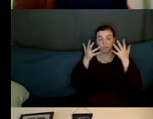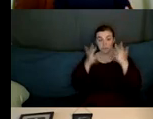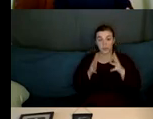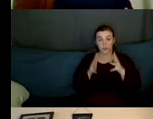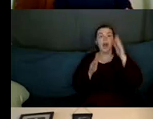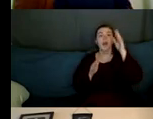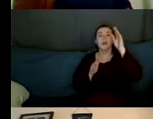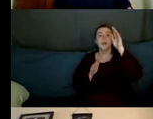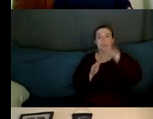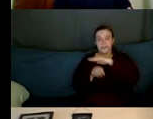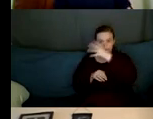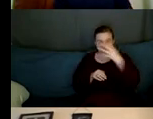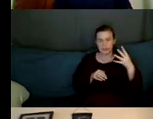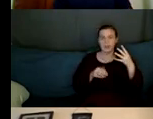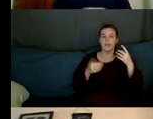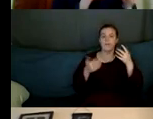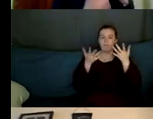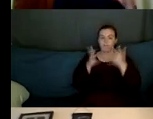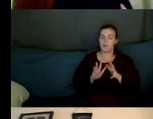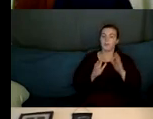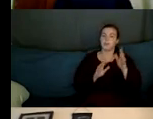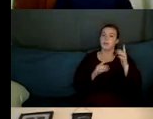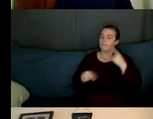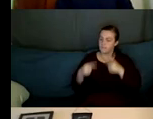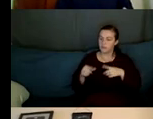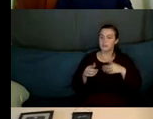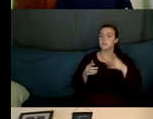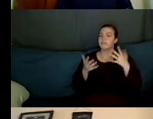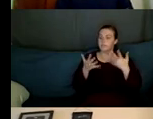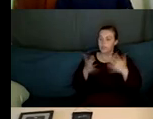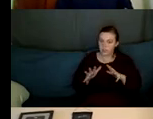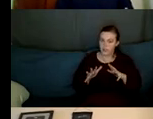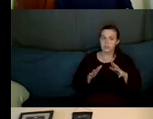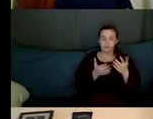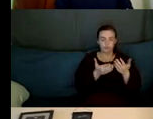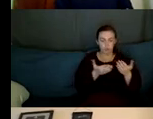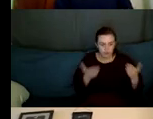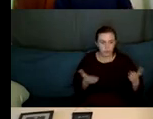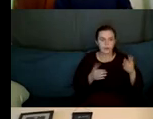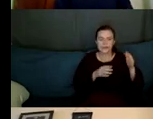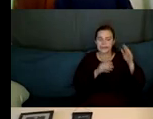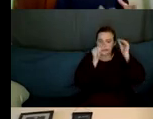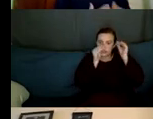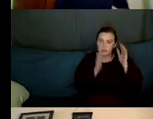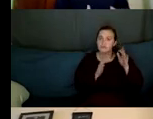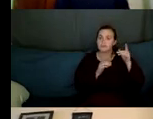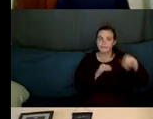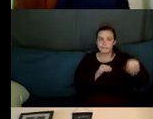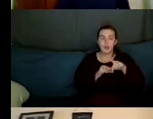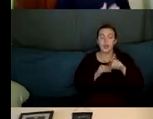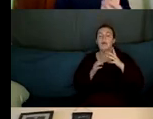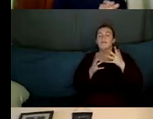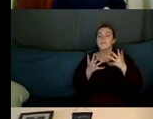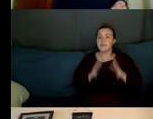I've gotten rid of any conflicts. I think I've taken care of all of my resources, but it's really hard to